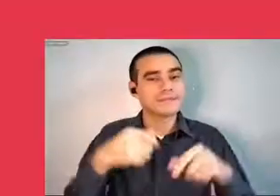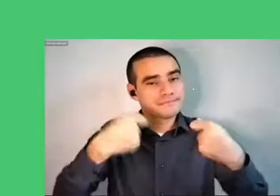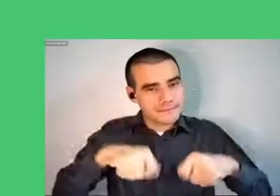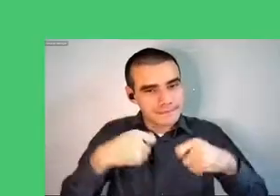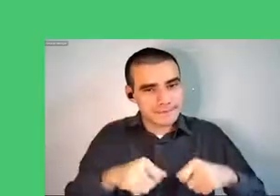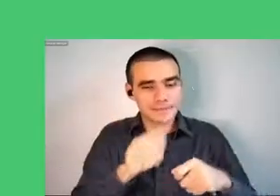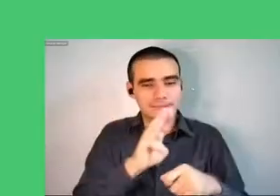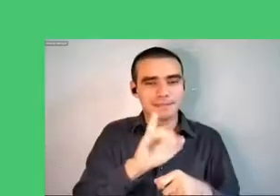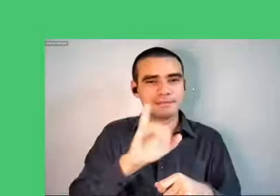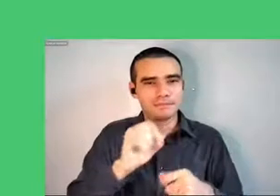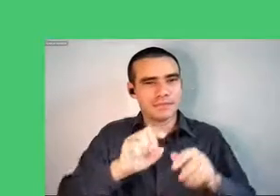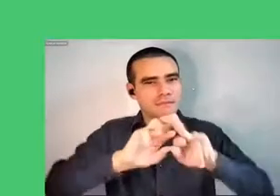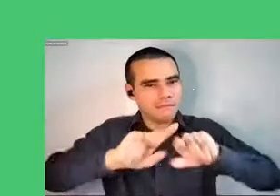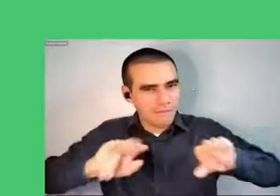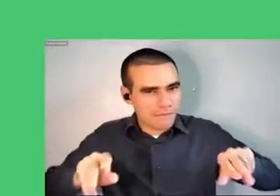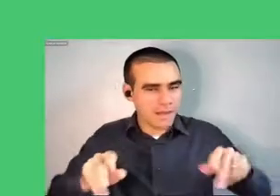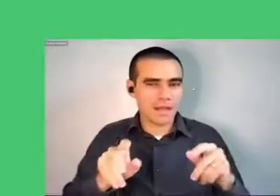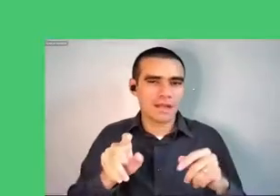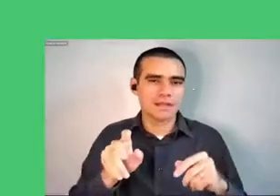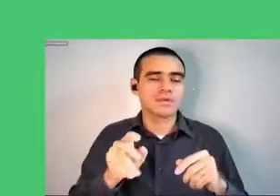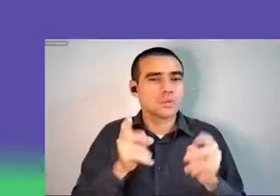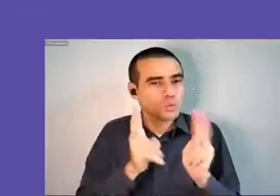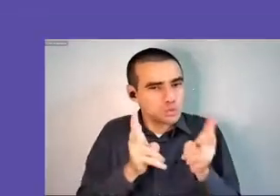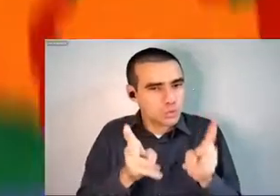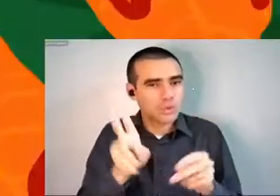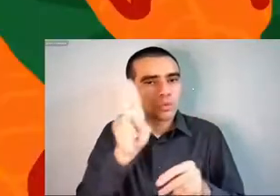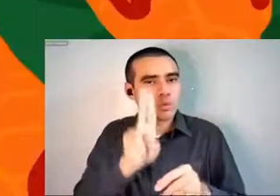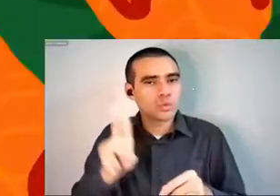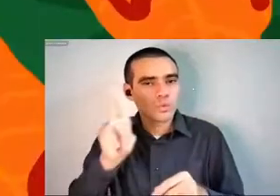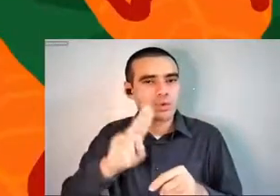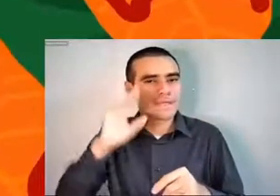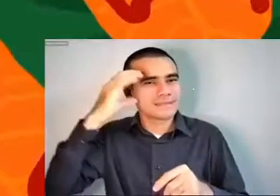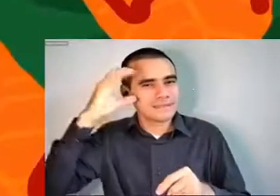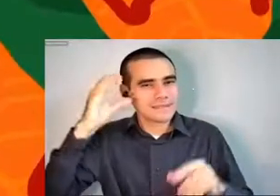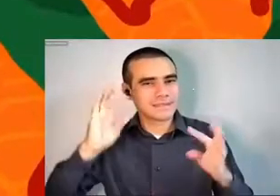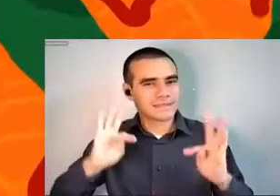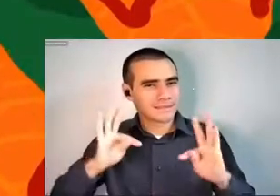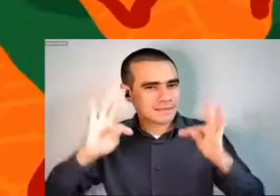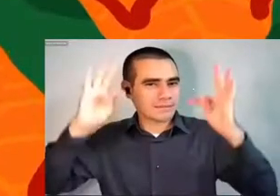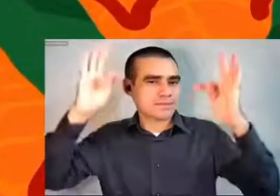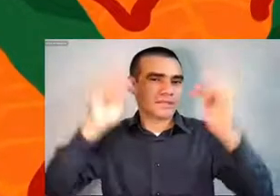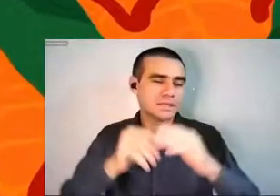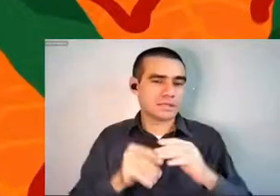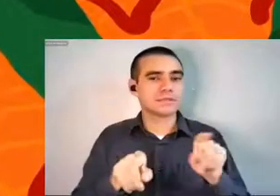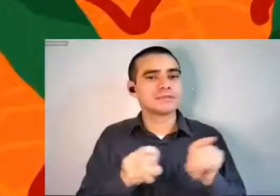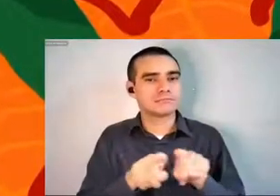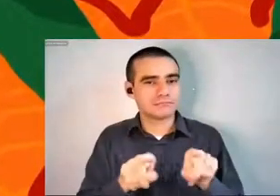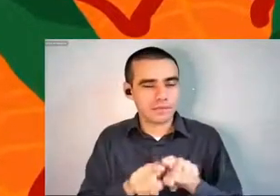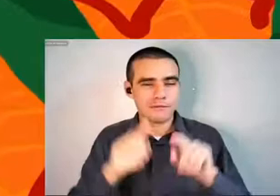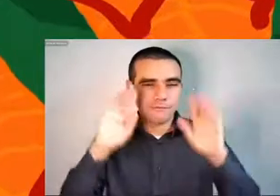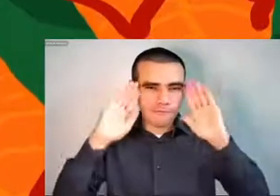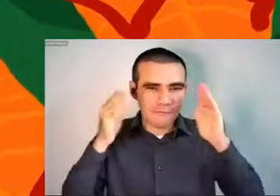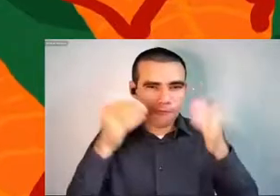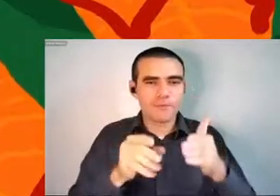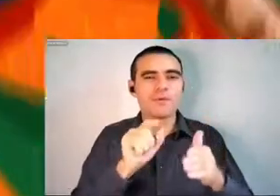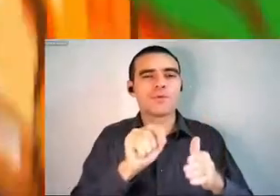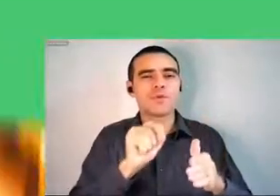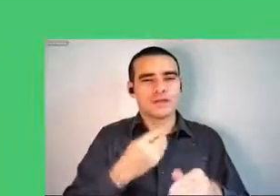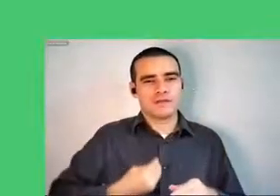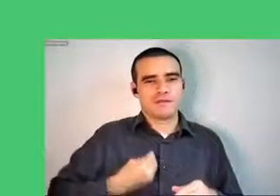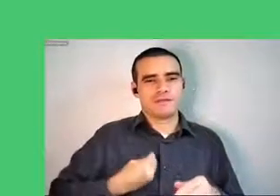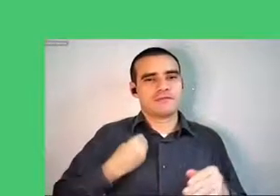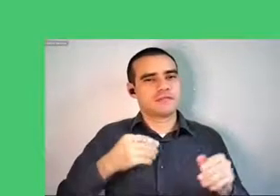the biodiversity using science and technology allied to sustainable development. Having at